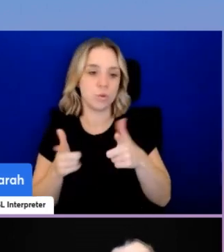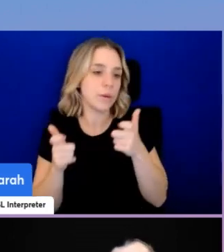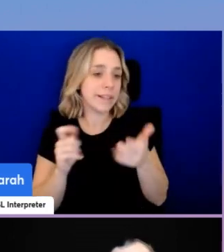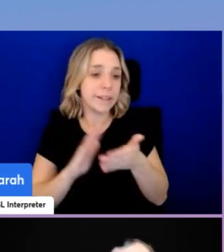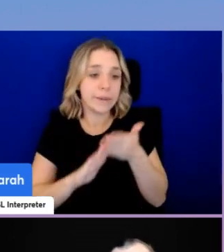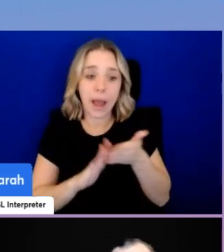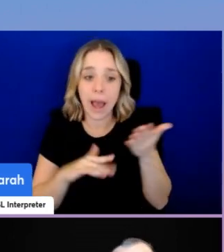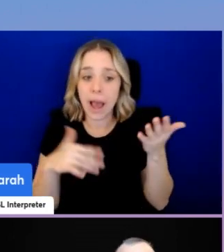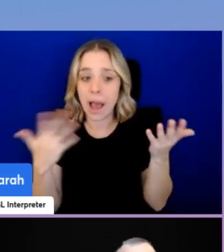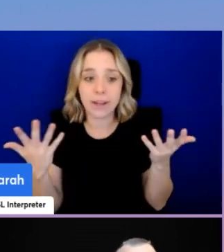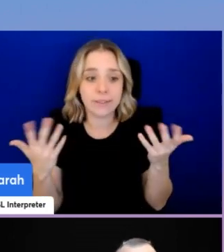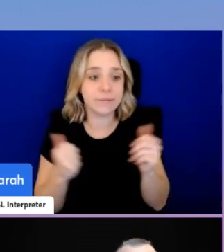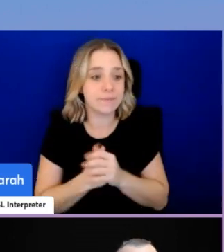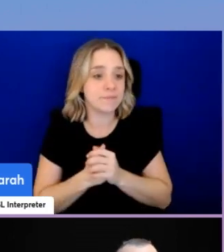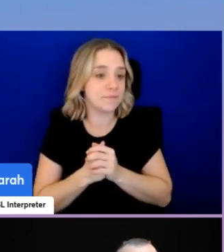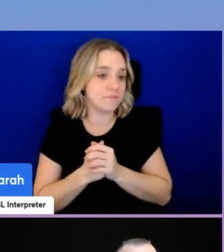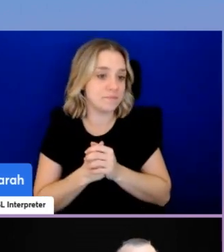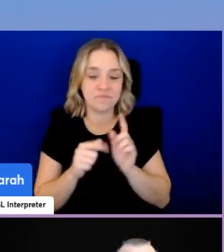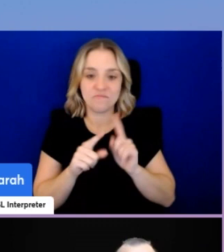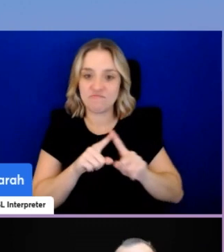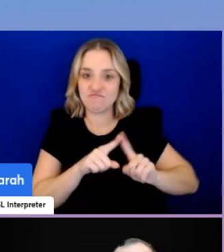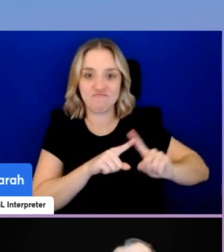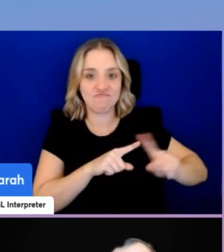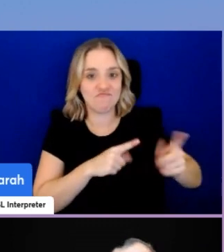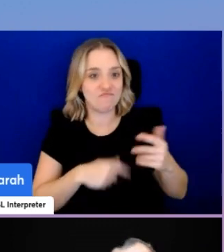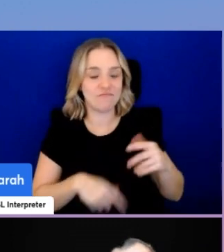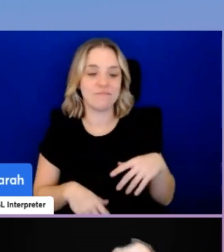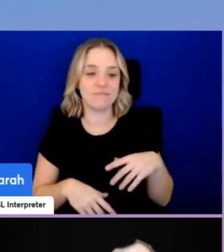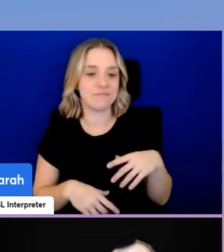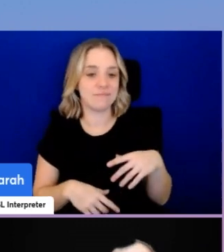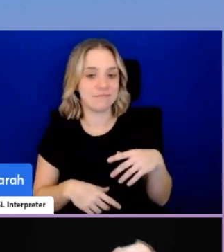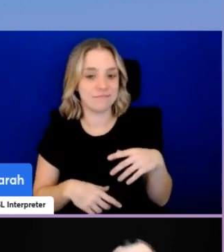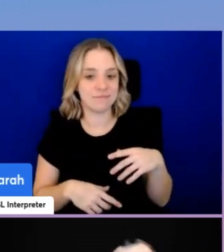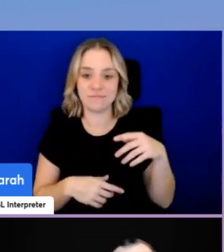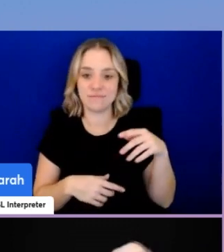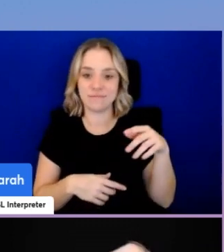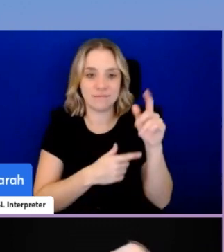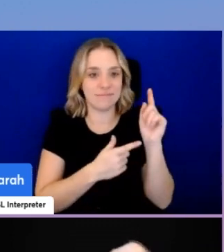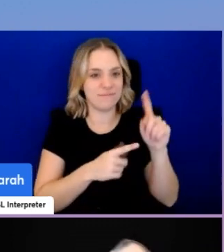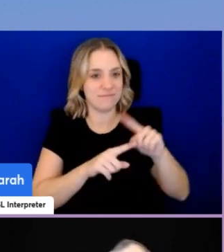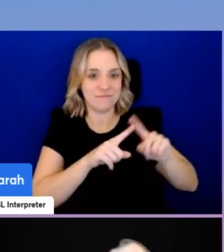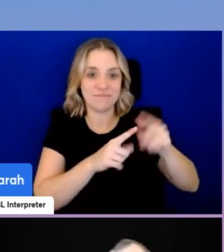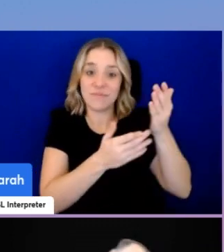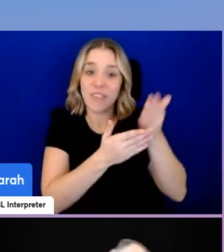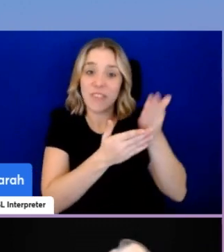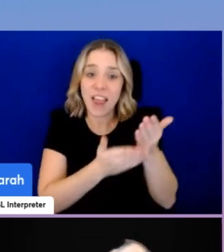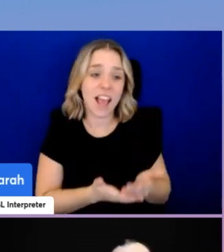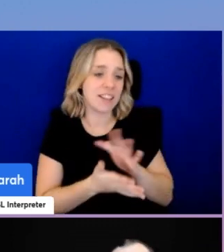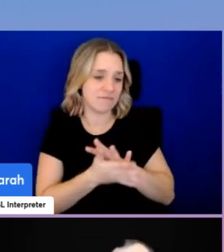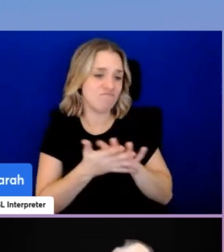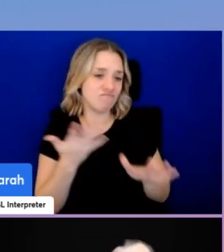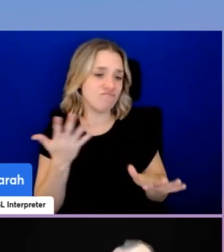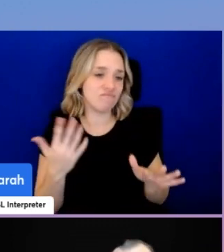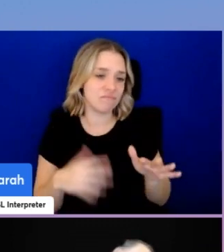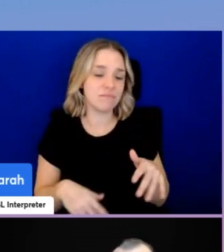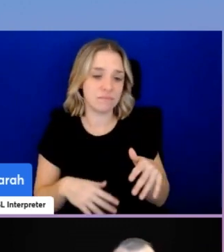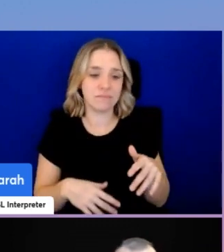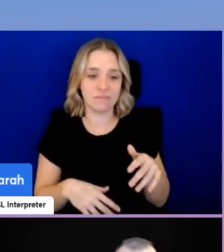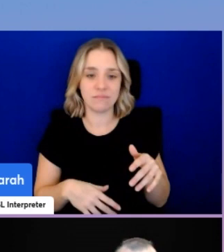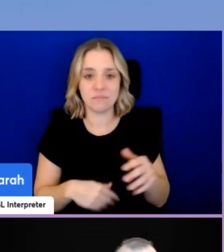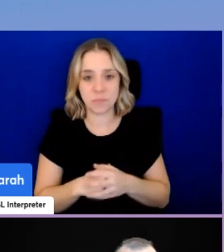say, make TFLint or make validate any of these. And TFLint obviously is Terraform lint, and validate